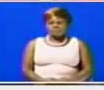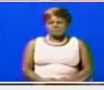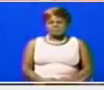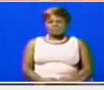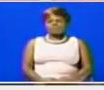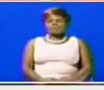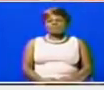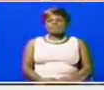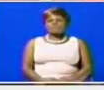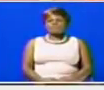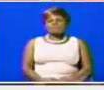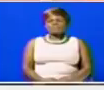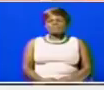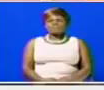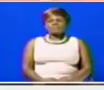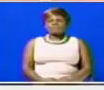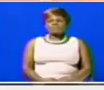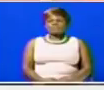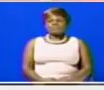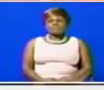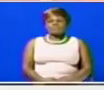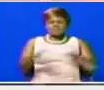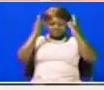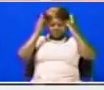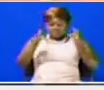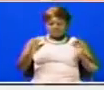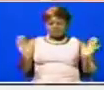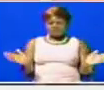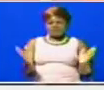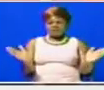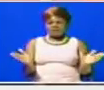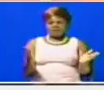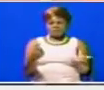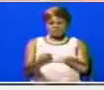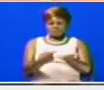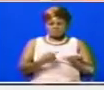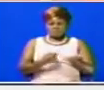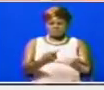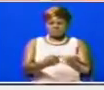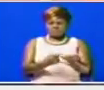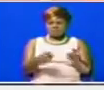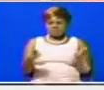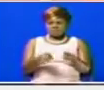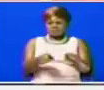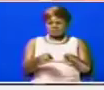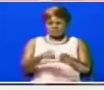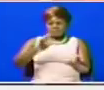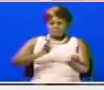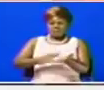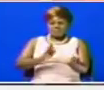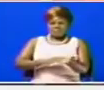formed to discuss and determine the affairs of the country and recommend a